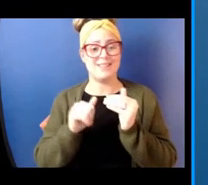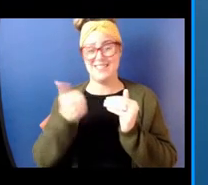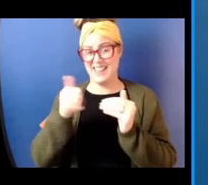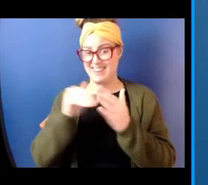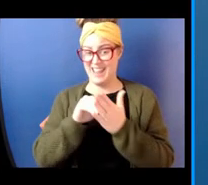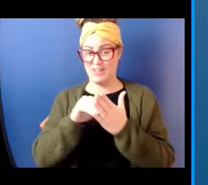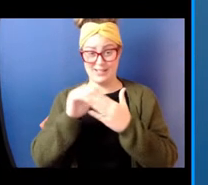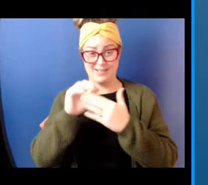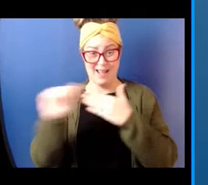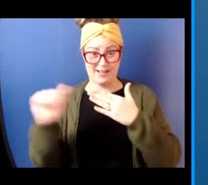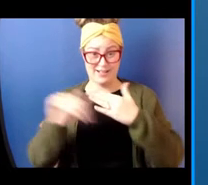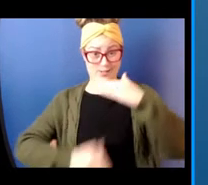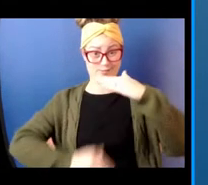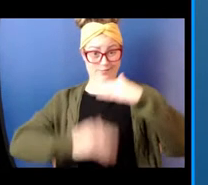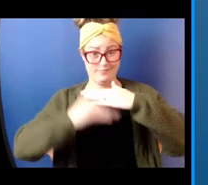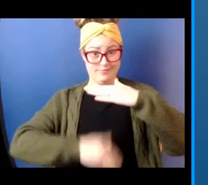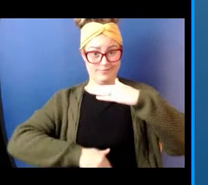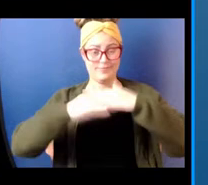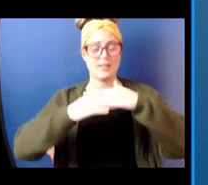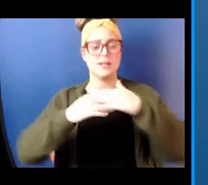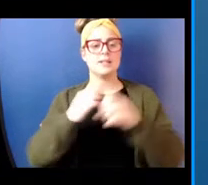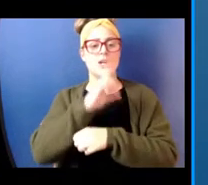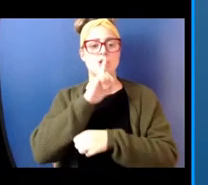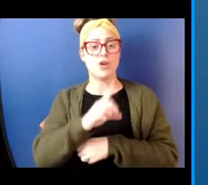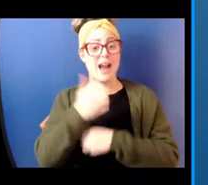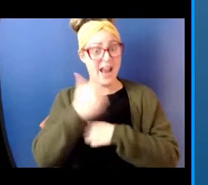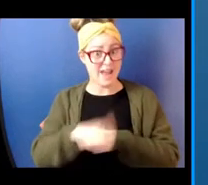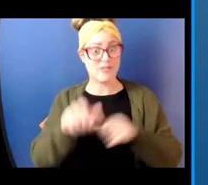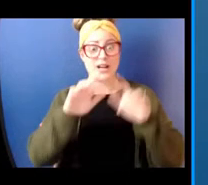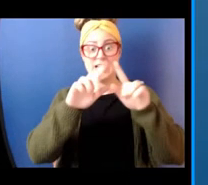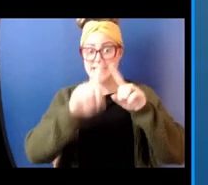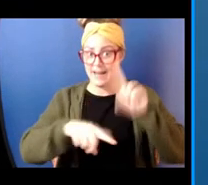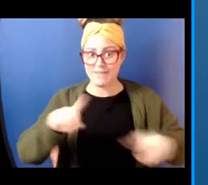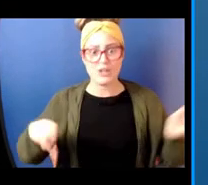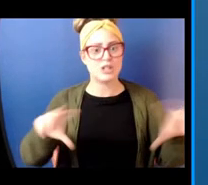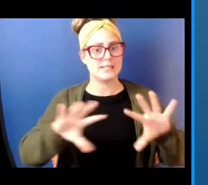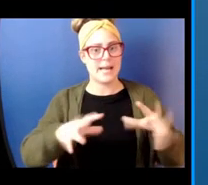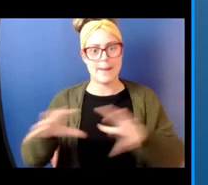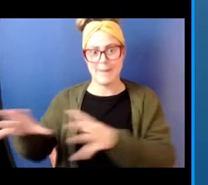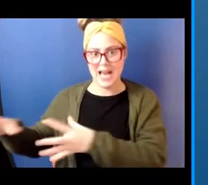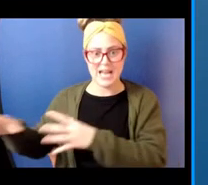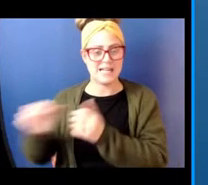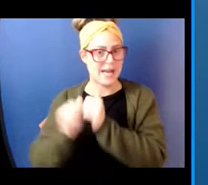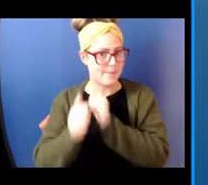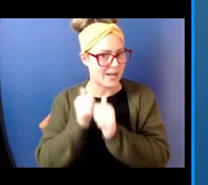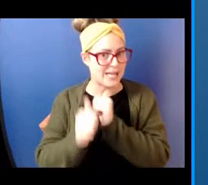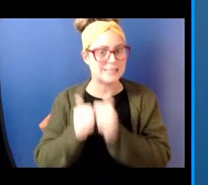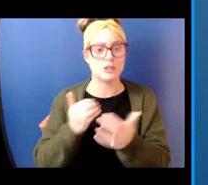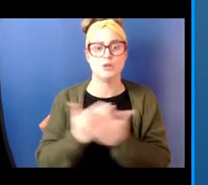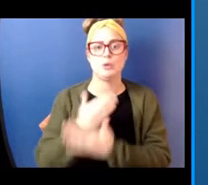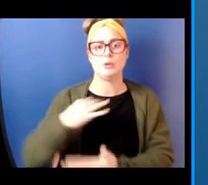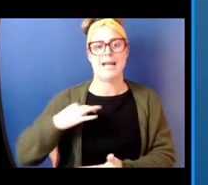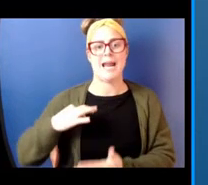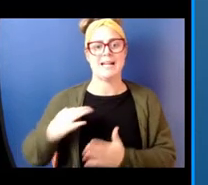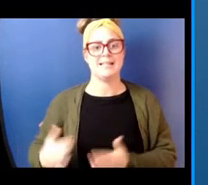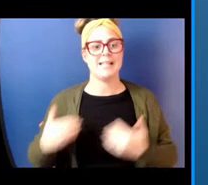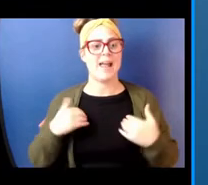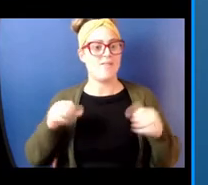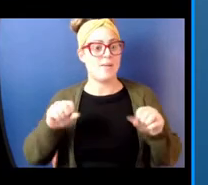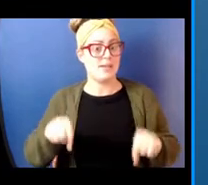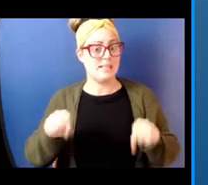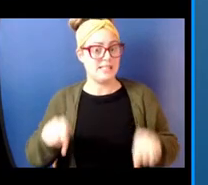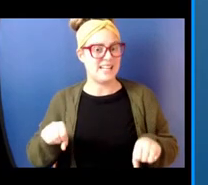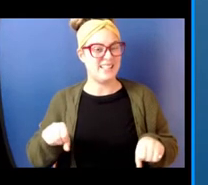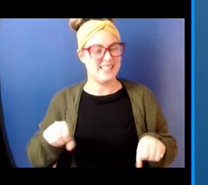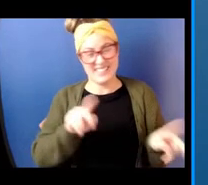every campaign diverse campaigns new new candidates have an ability just like more established campaigns